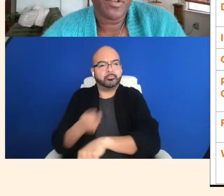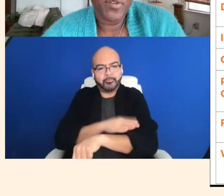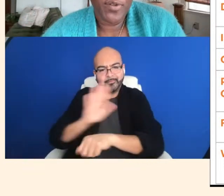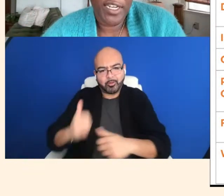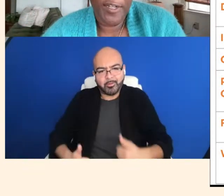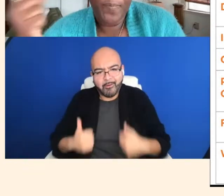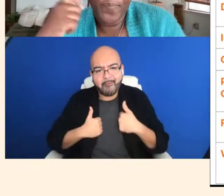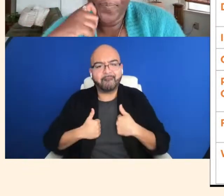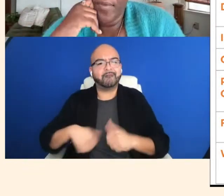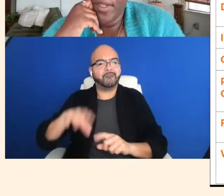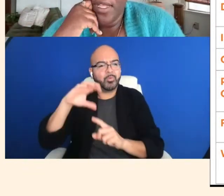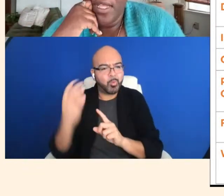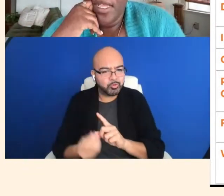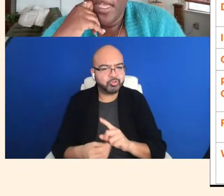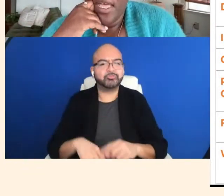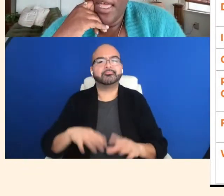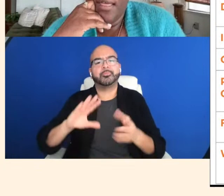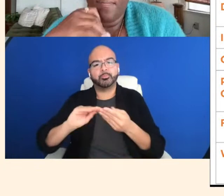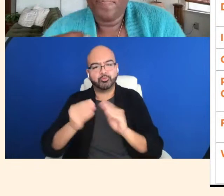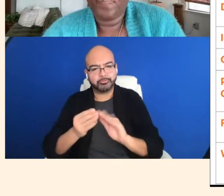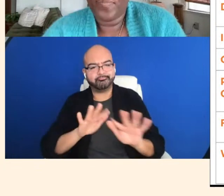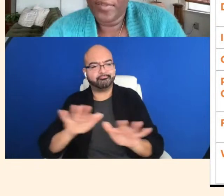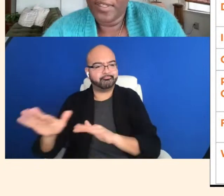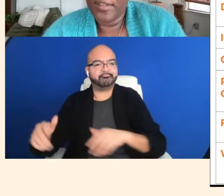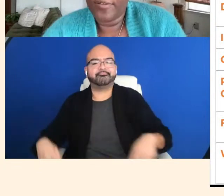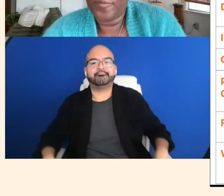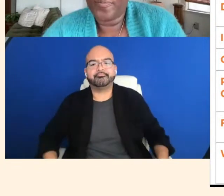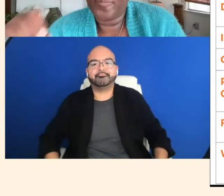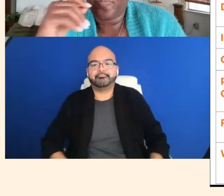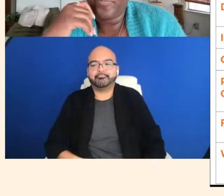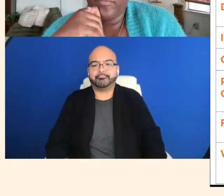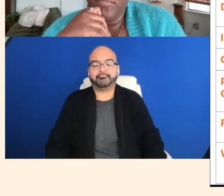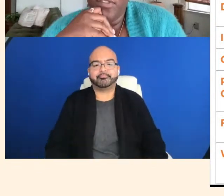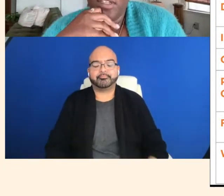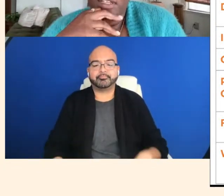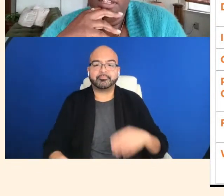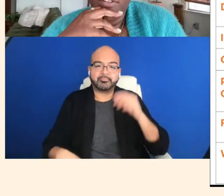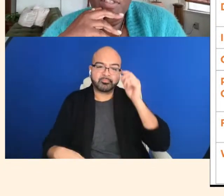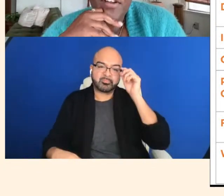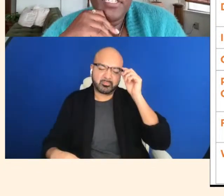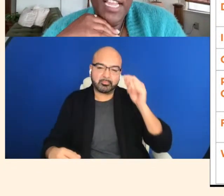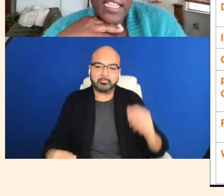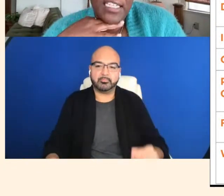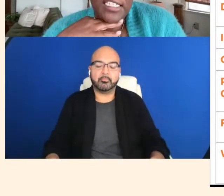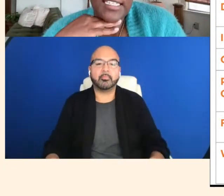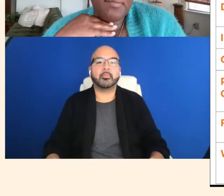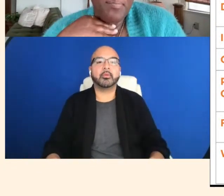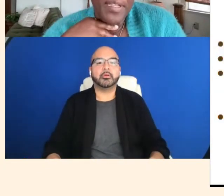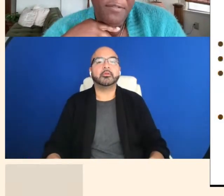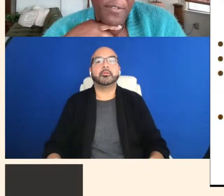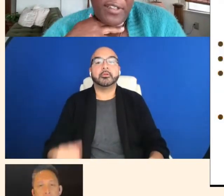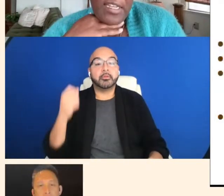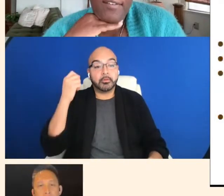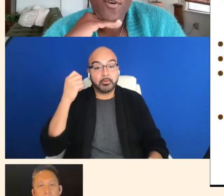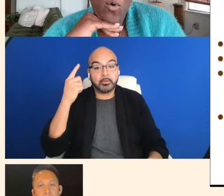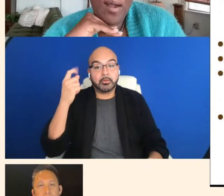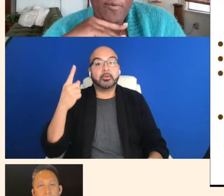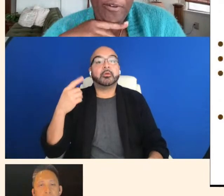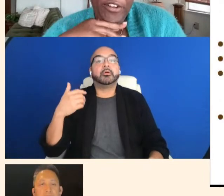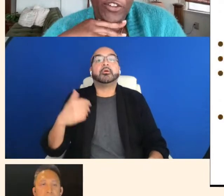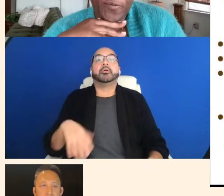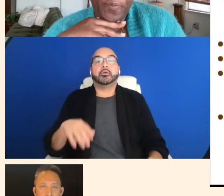on their community. Um, So there are challenges and benefits